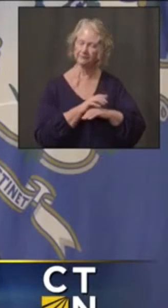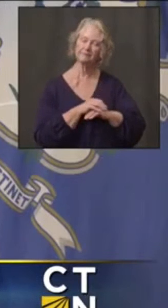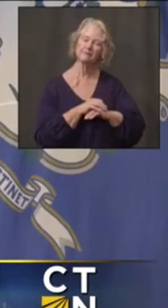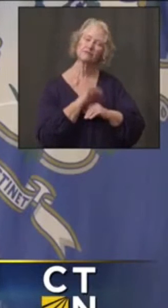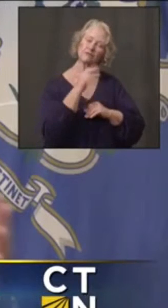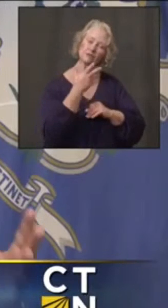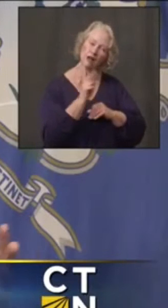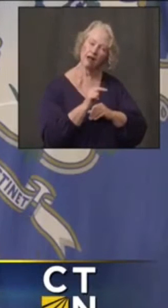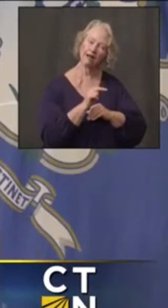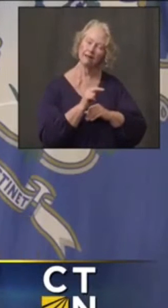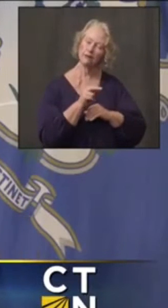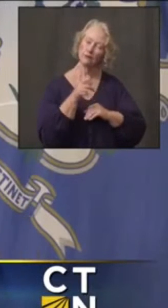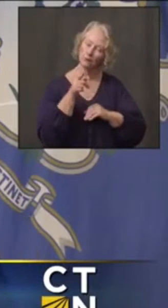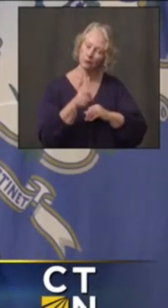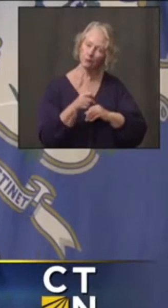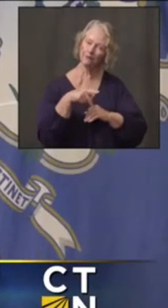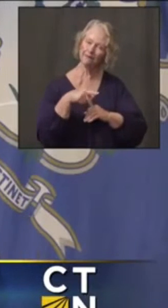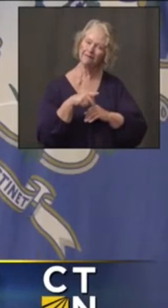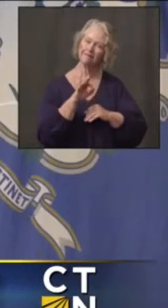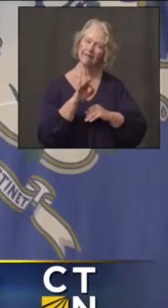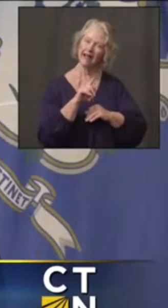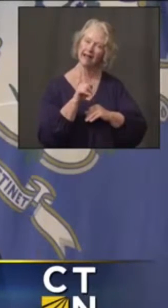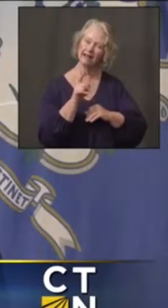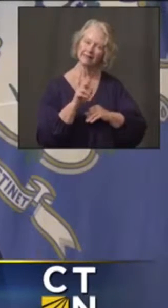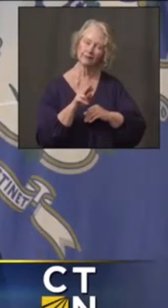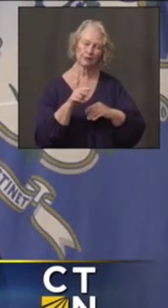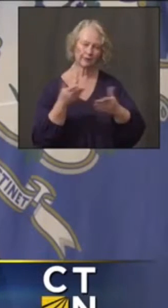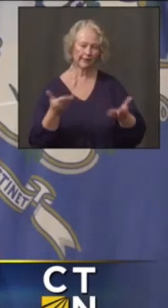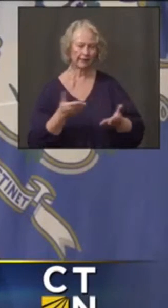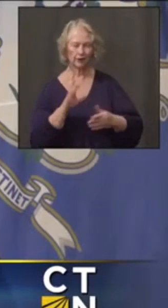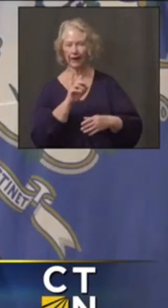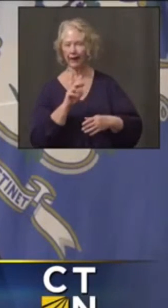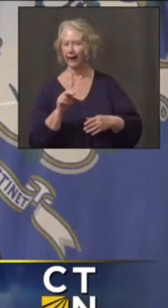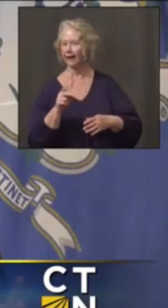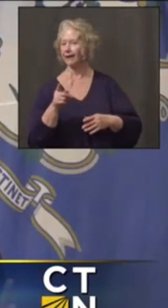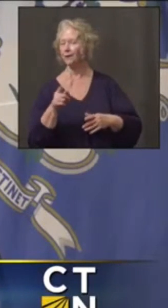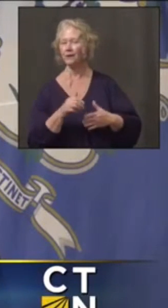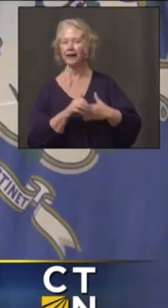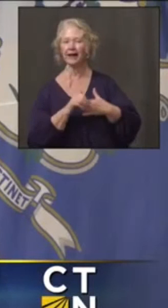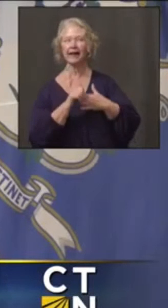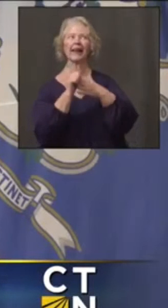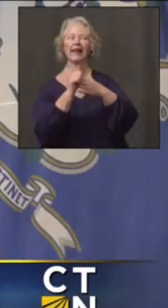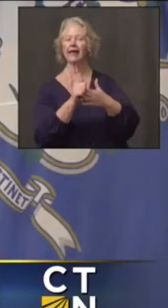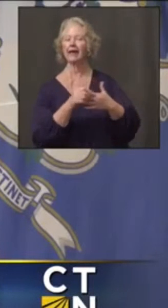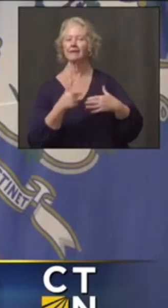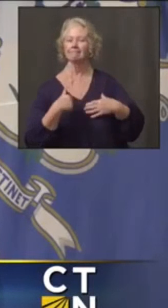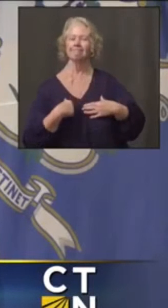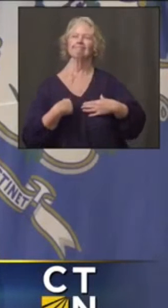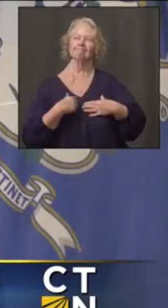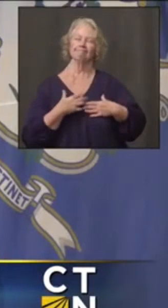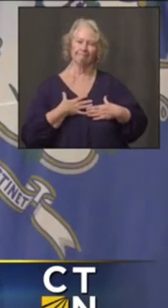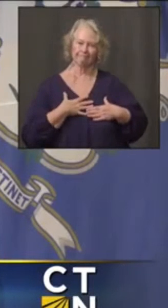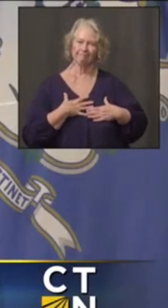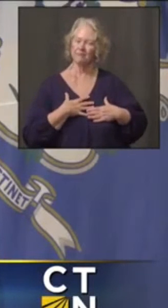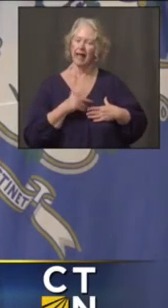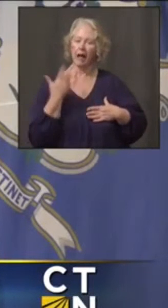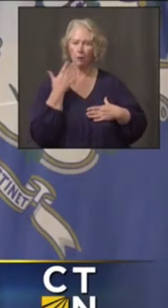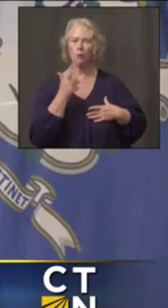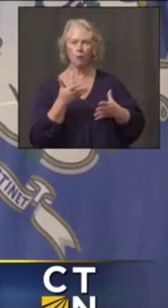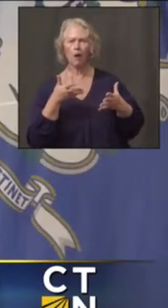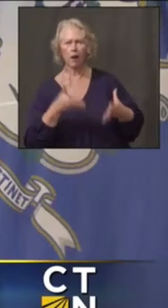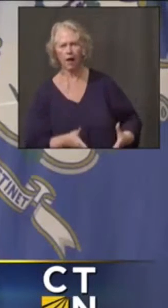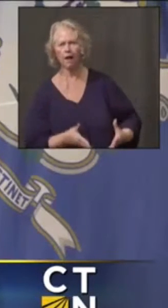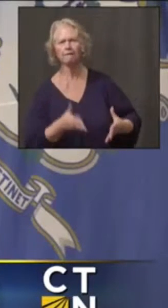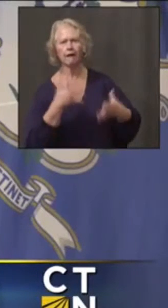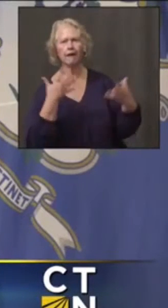to you and Pfizer, Connecticut's very own, taking the lead. I don't want to overstate. We have a number of steps to go